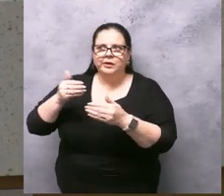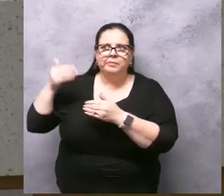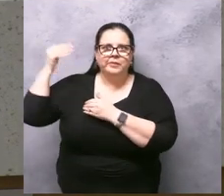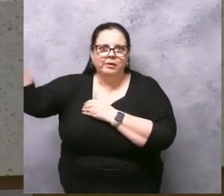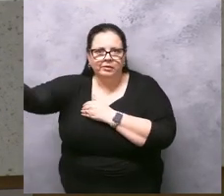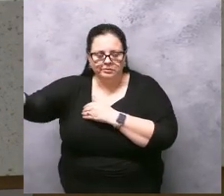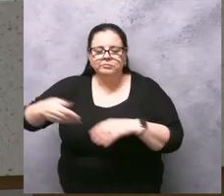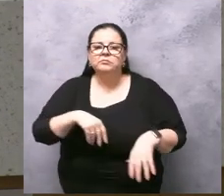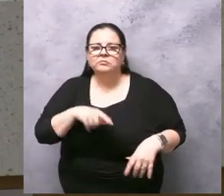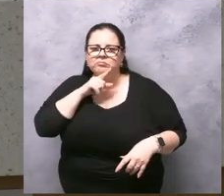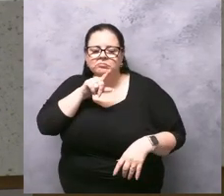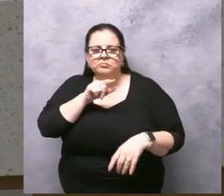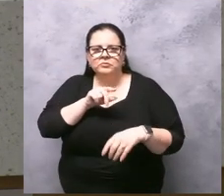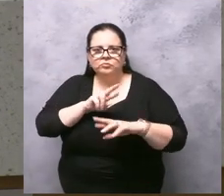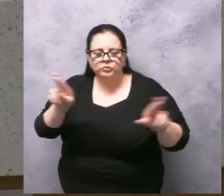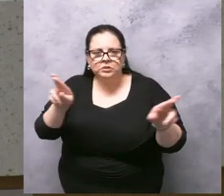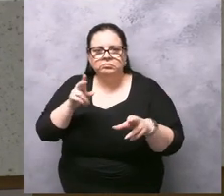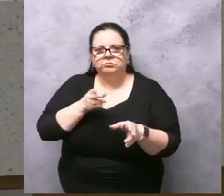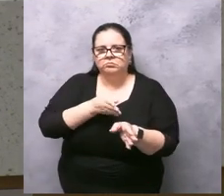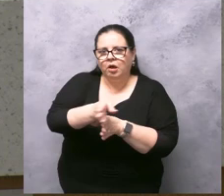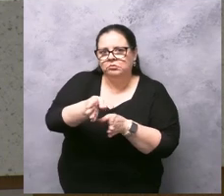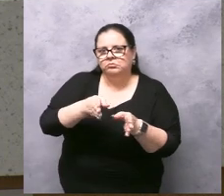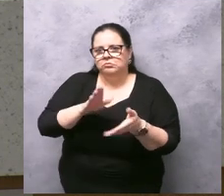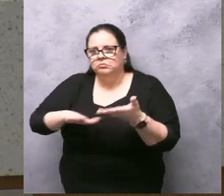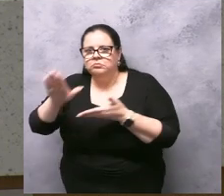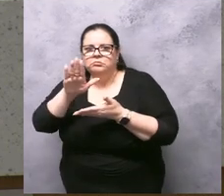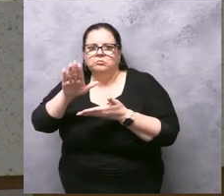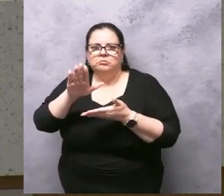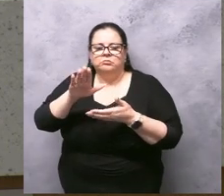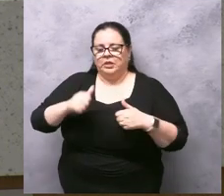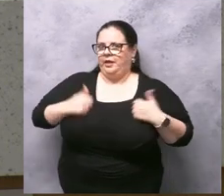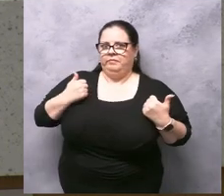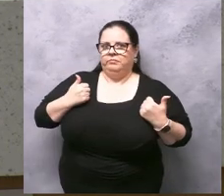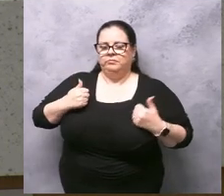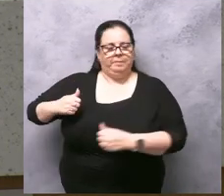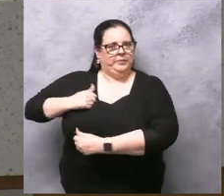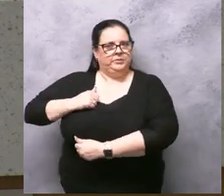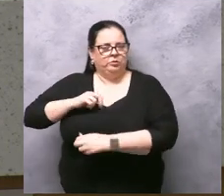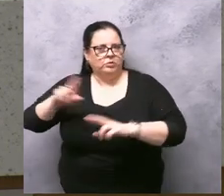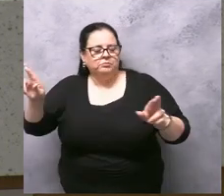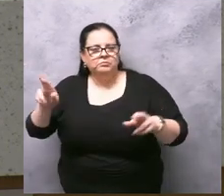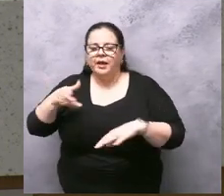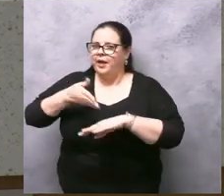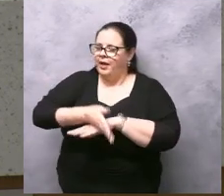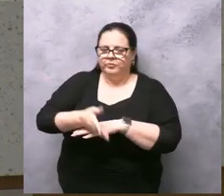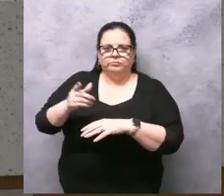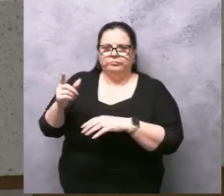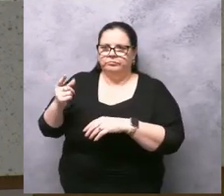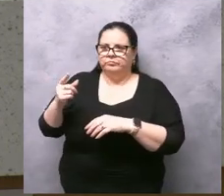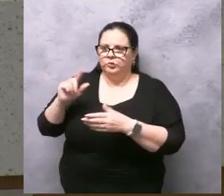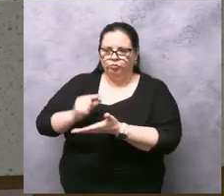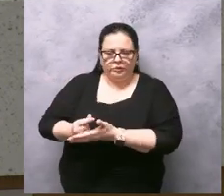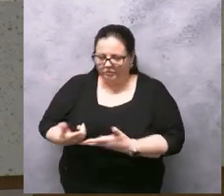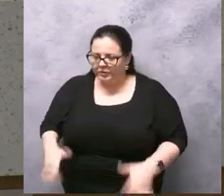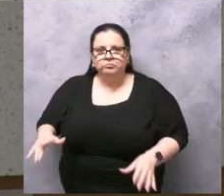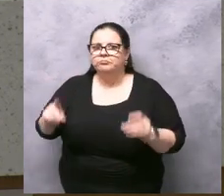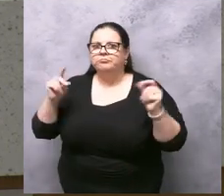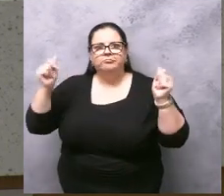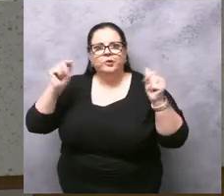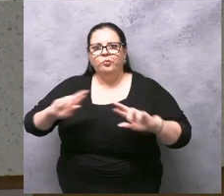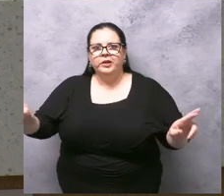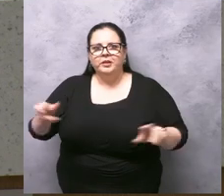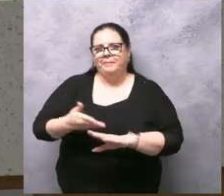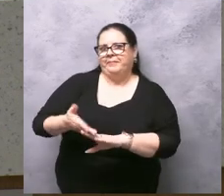so that they really are college, career, military, or life ready. Such that the day after they graduate, just like he mentioned, is a better day than the day